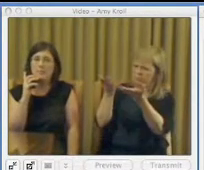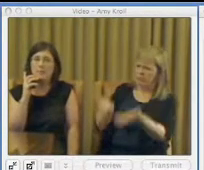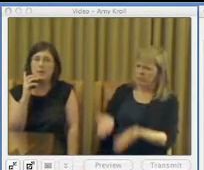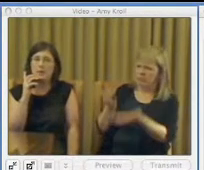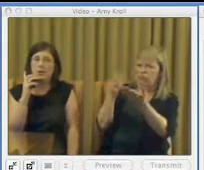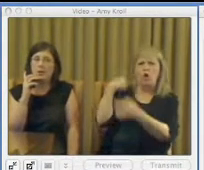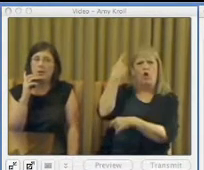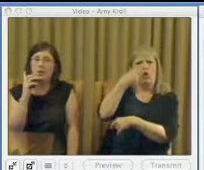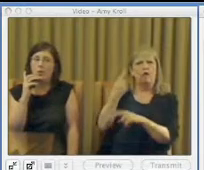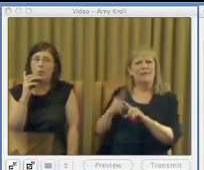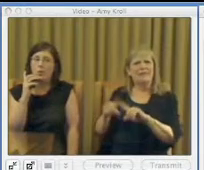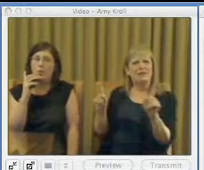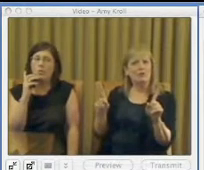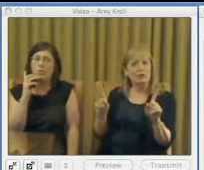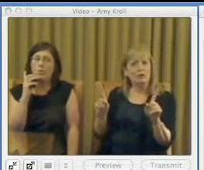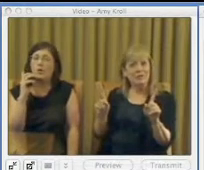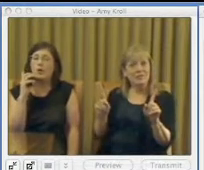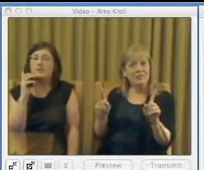that they look?